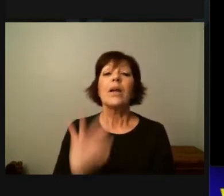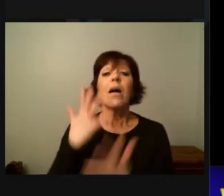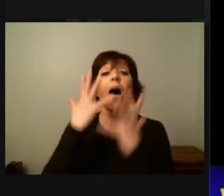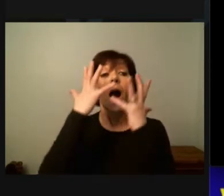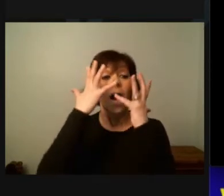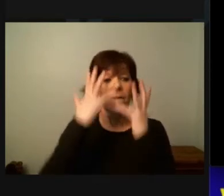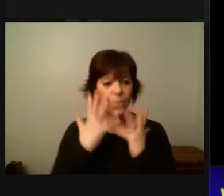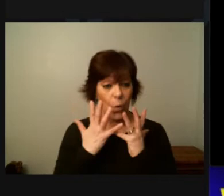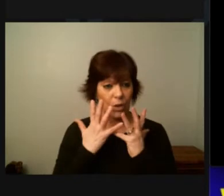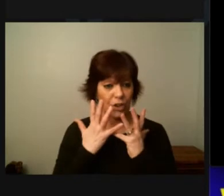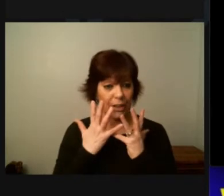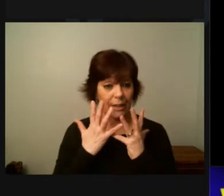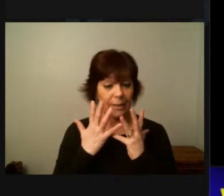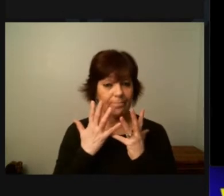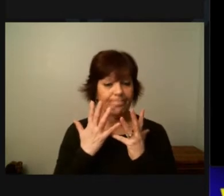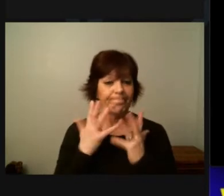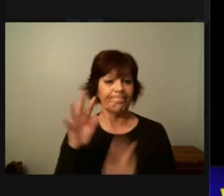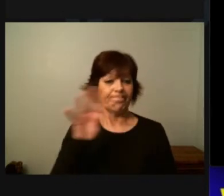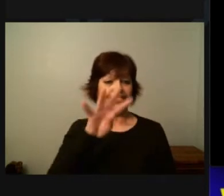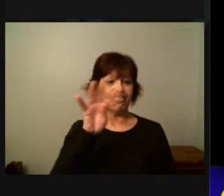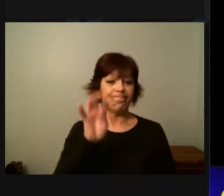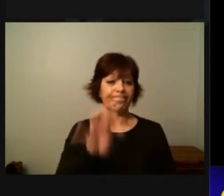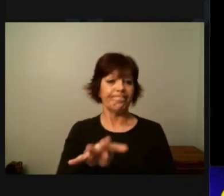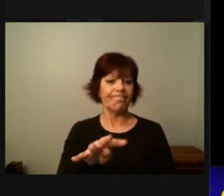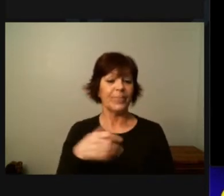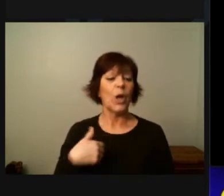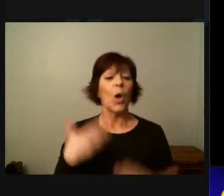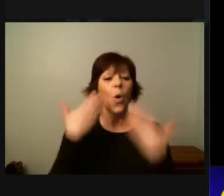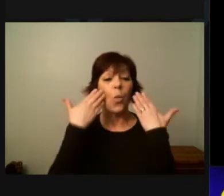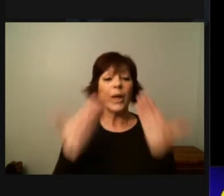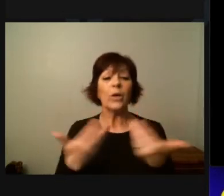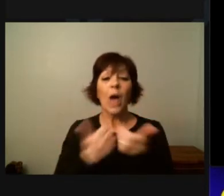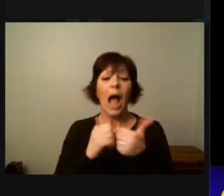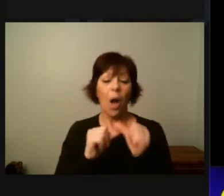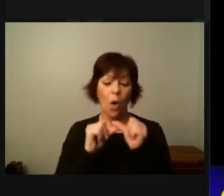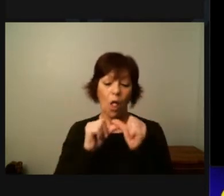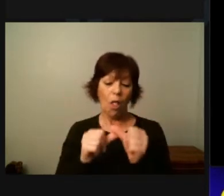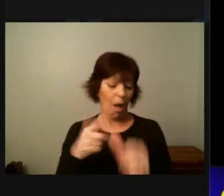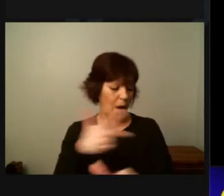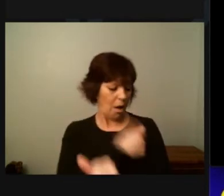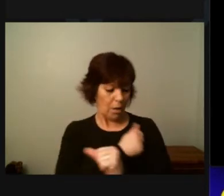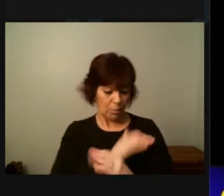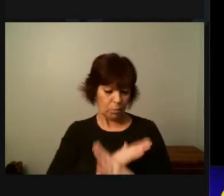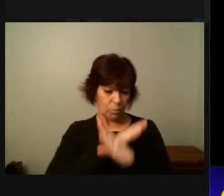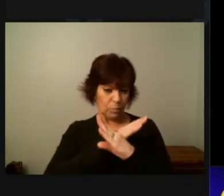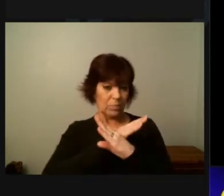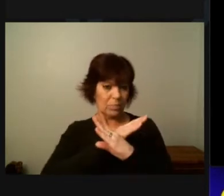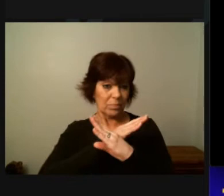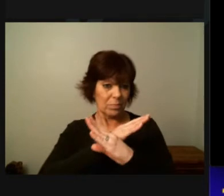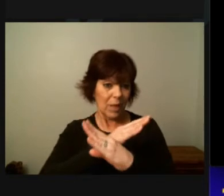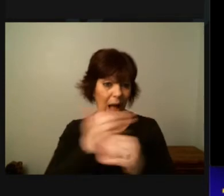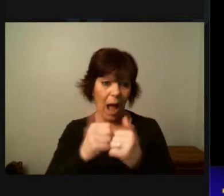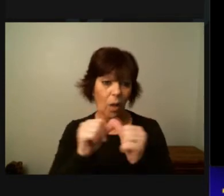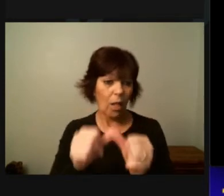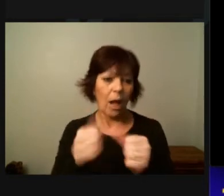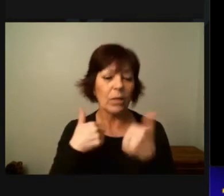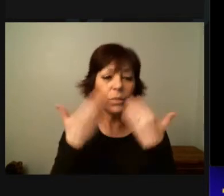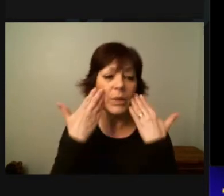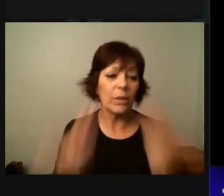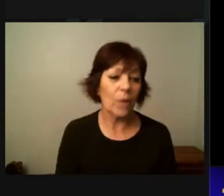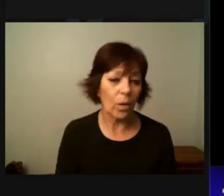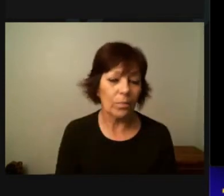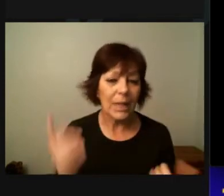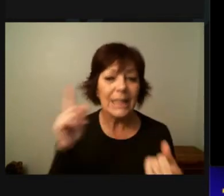Unfortunately, we don't know how long the immunity lasts after you receive the vaccine. Until we have more data